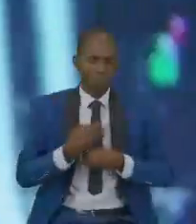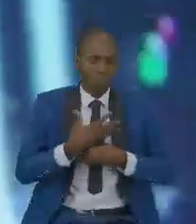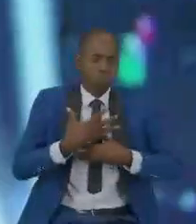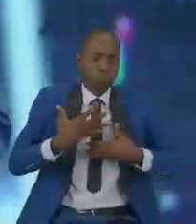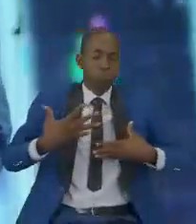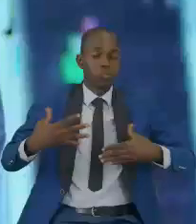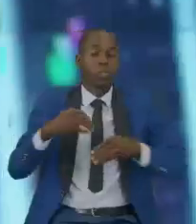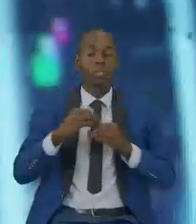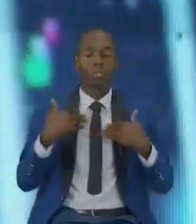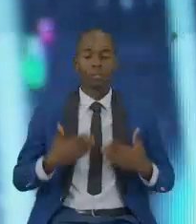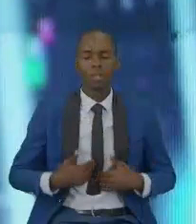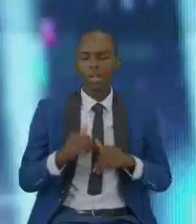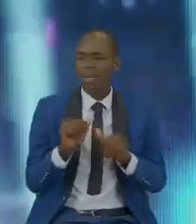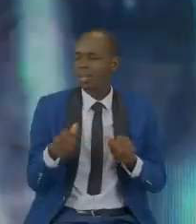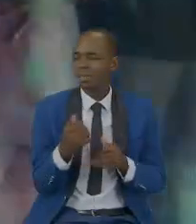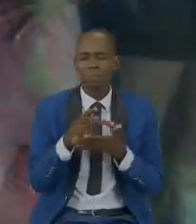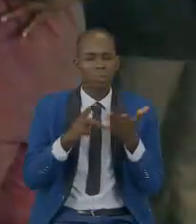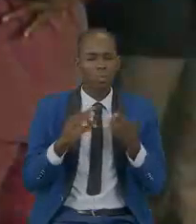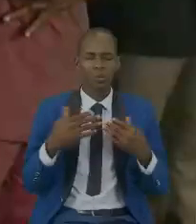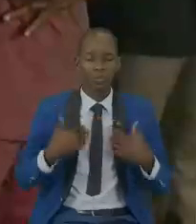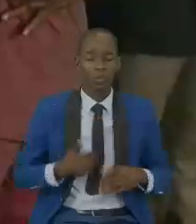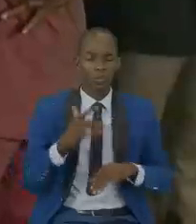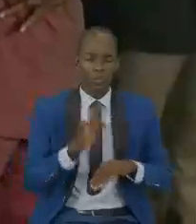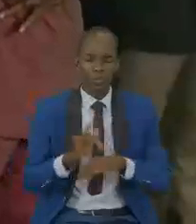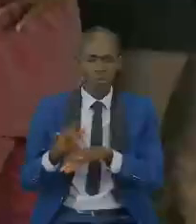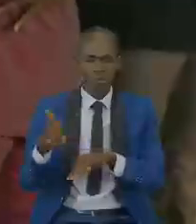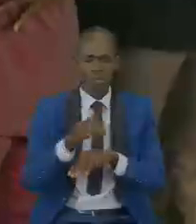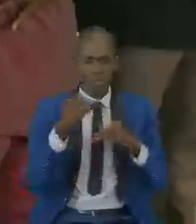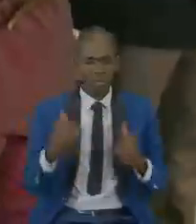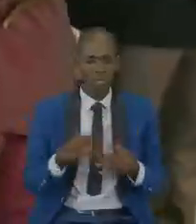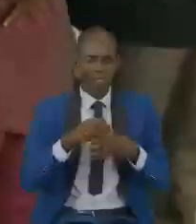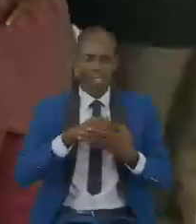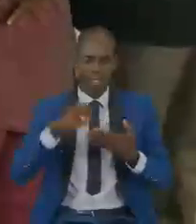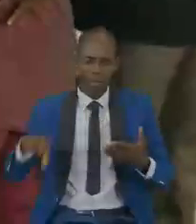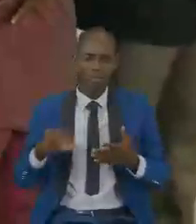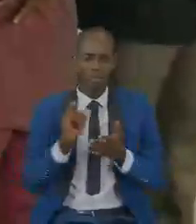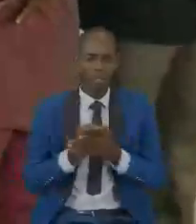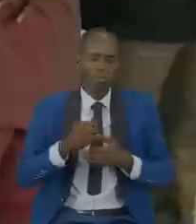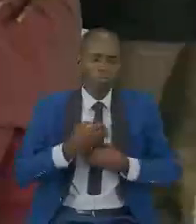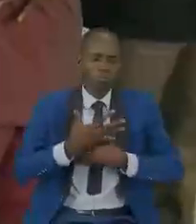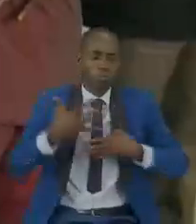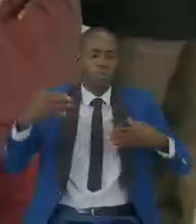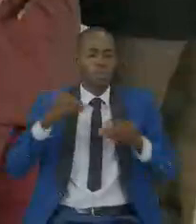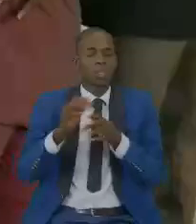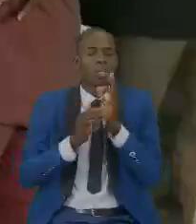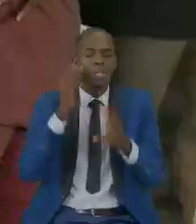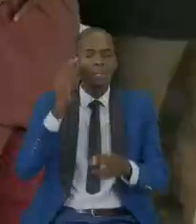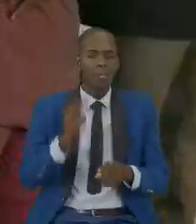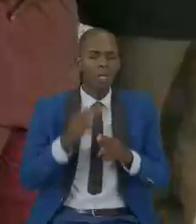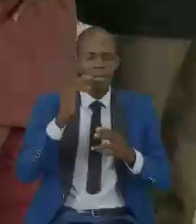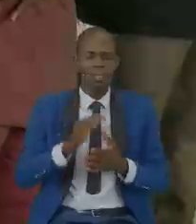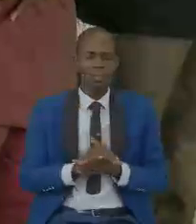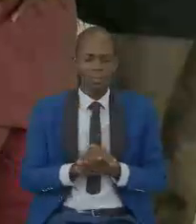body, any part of the body, touch them now. Remove that swelling in Jesus'